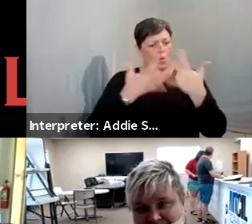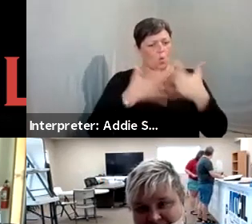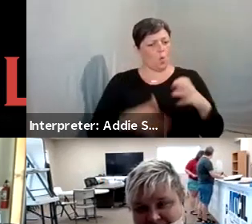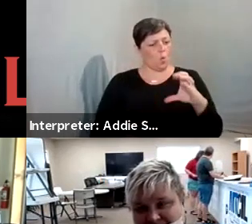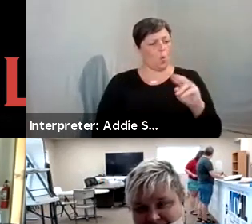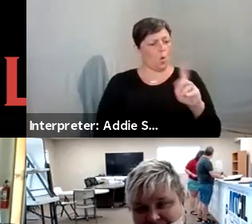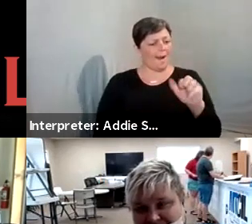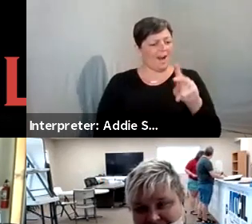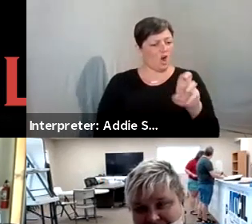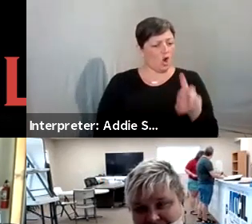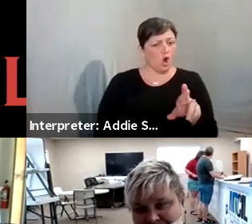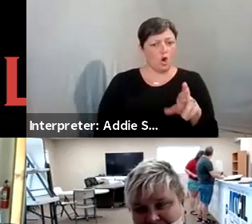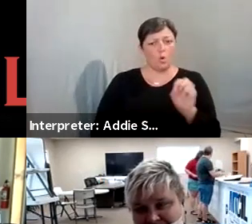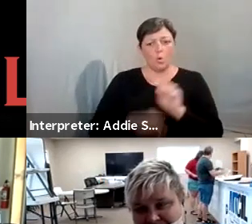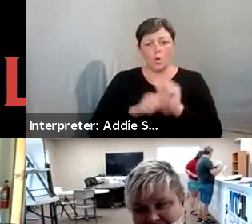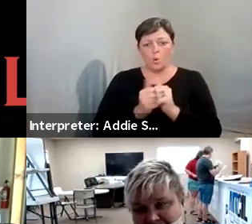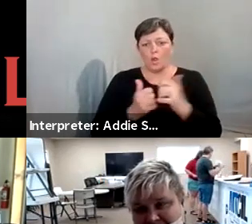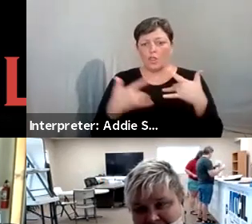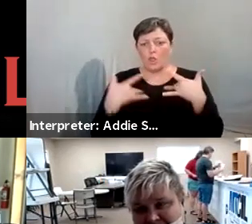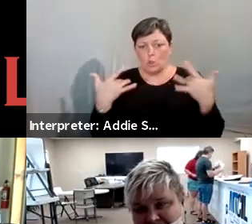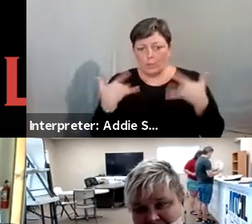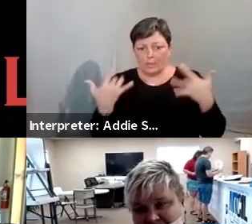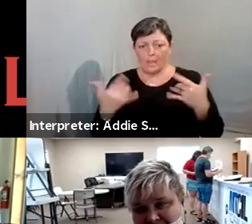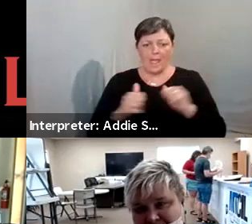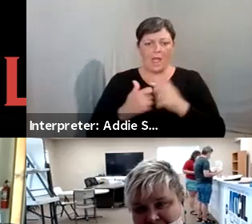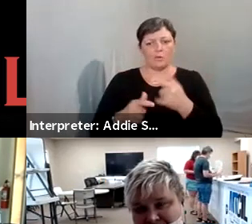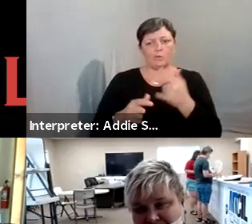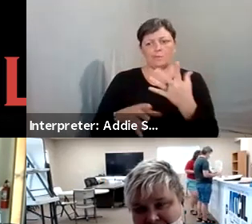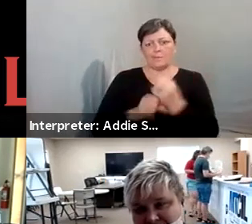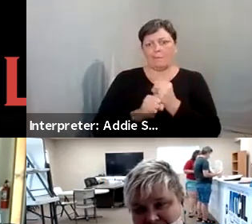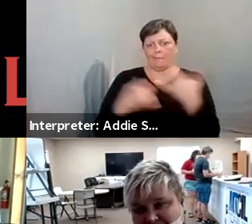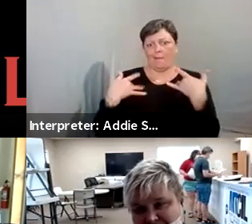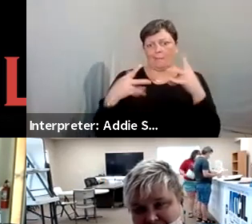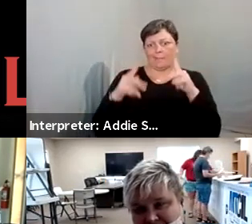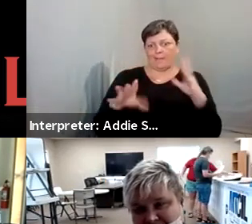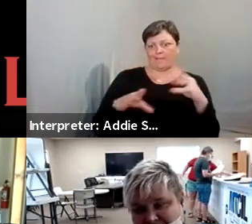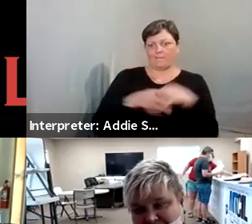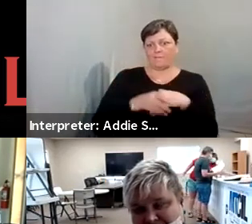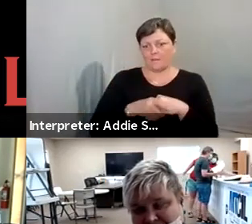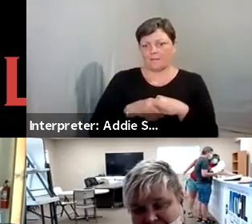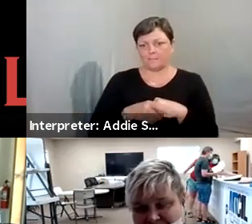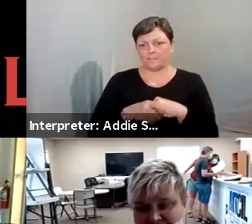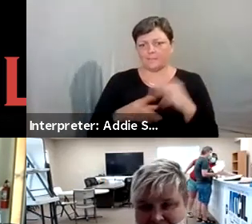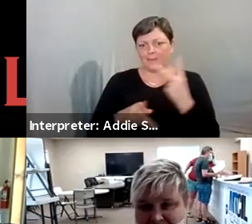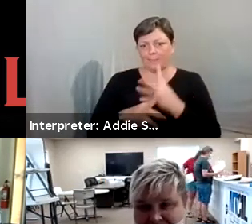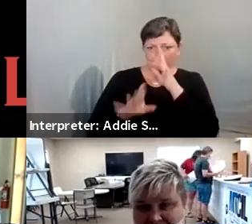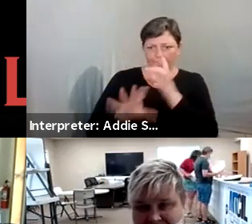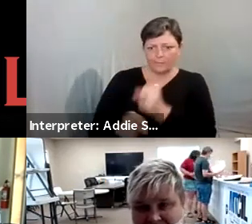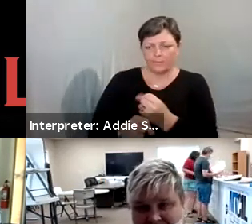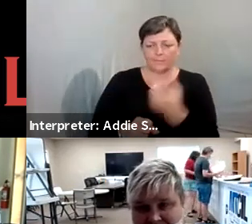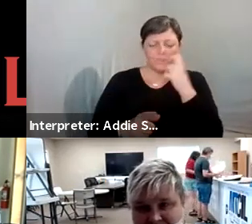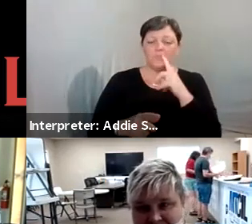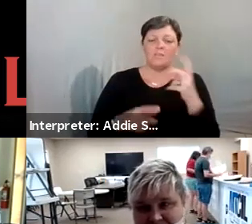works with their youth programming? How are you engaging young people during this and keeping them engaged? Because it is